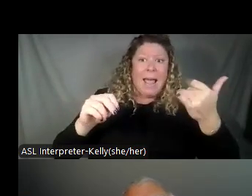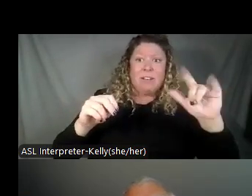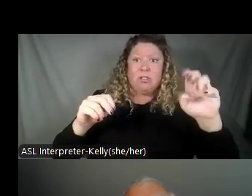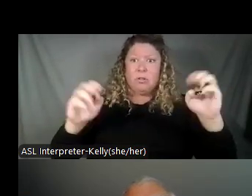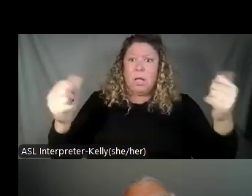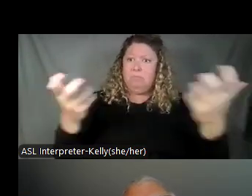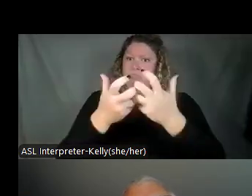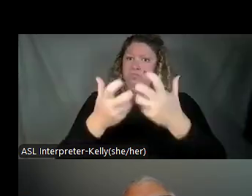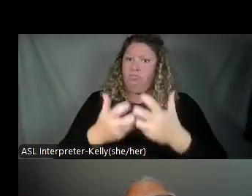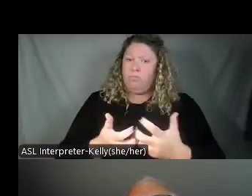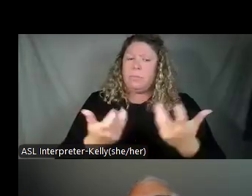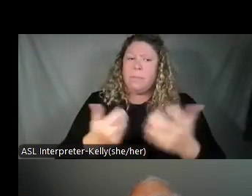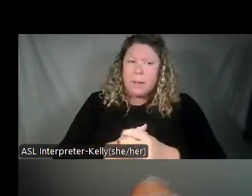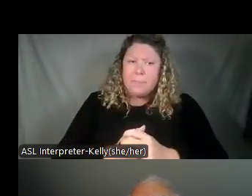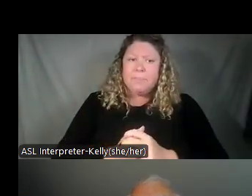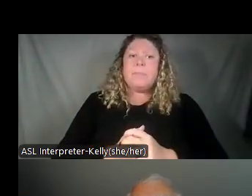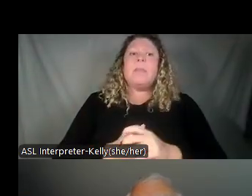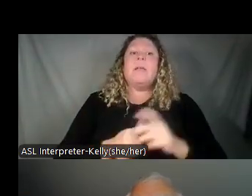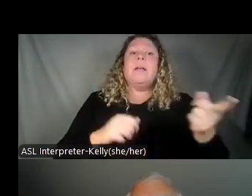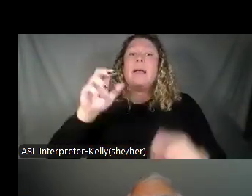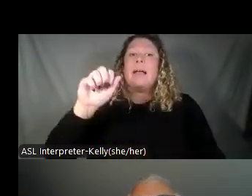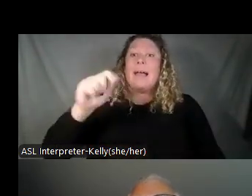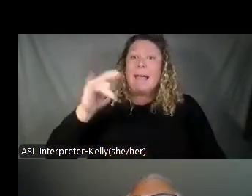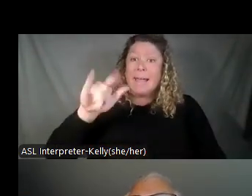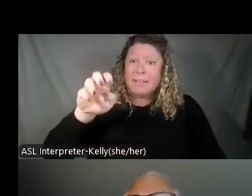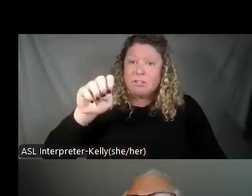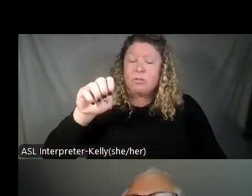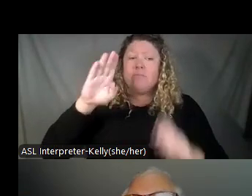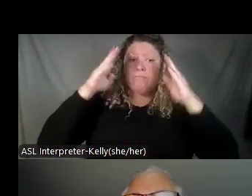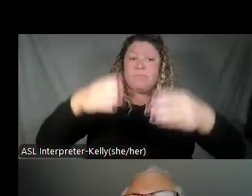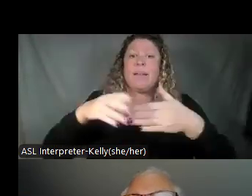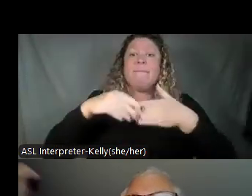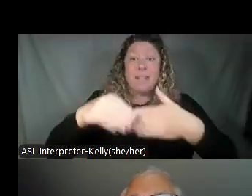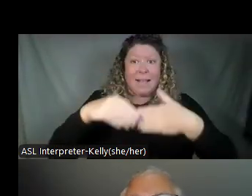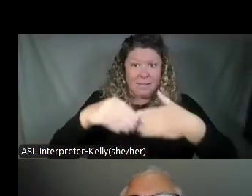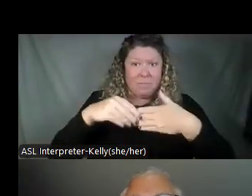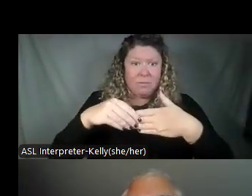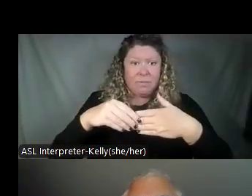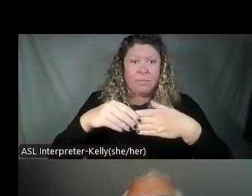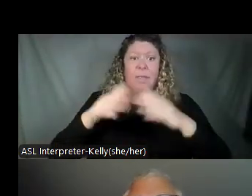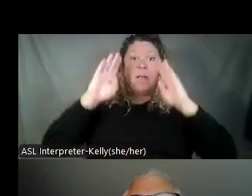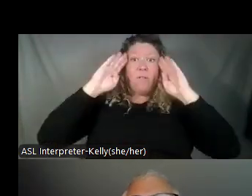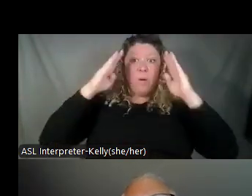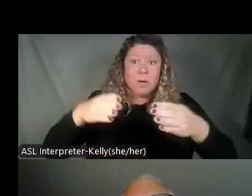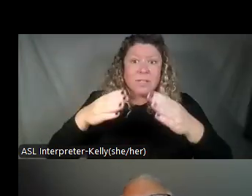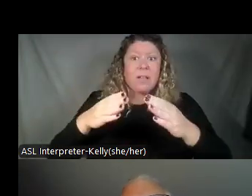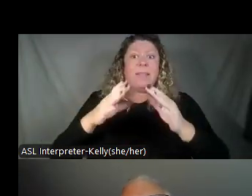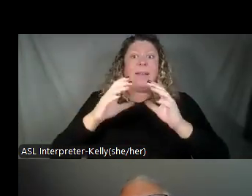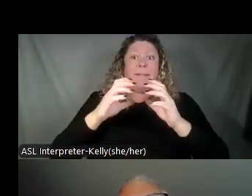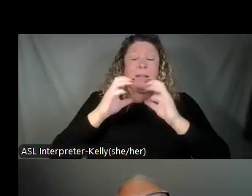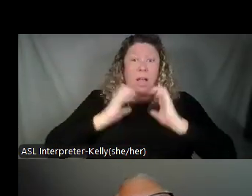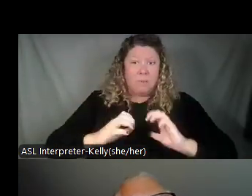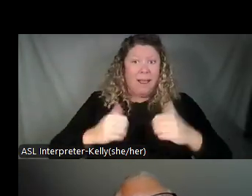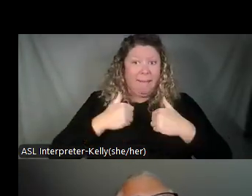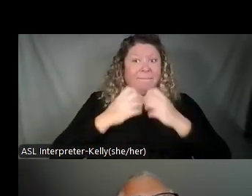on over in Agile is being flexible, focusing on value in the customer, and also